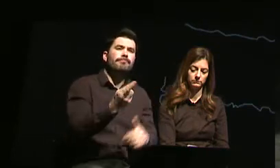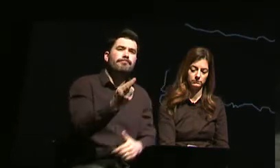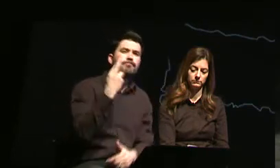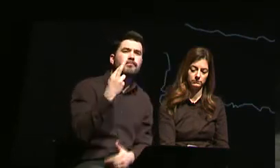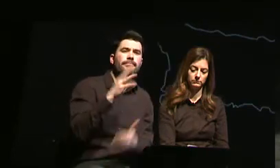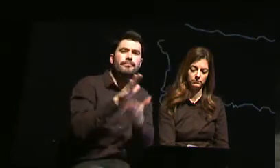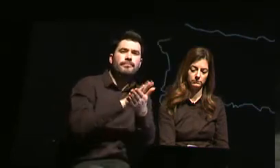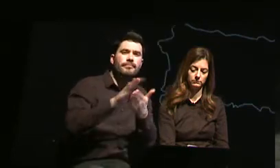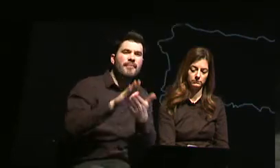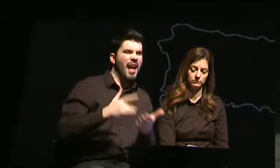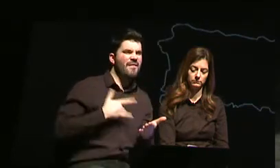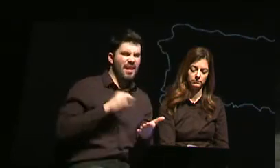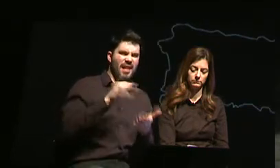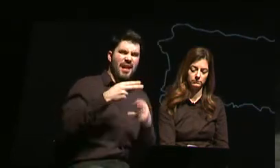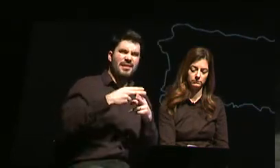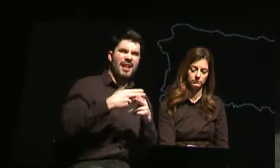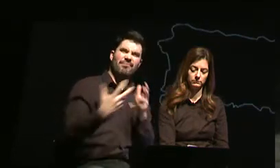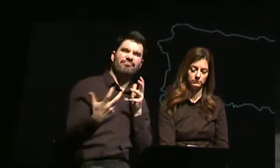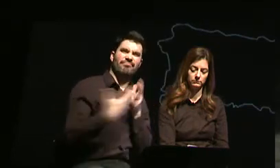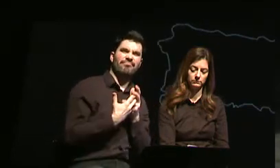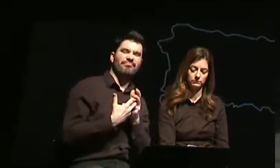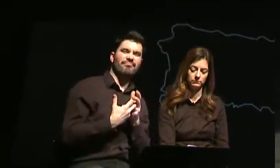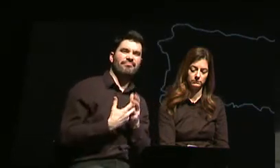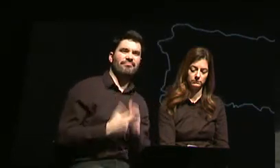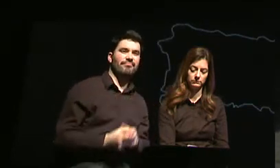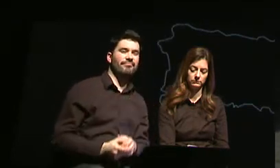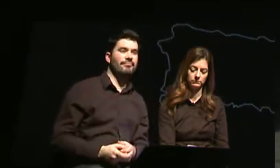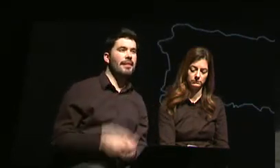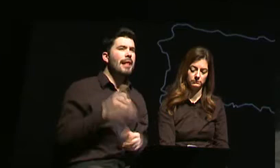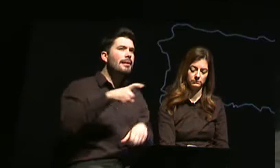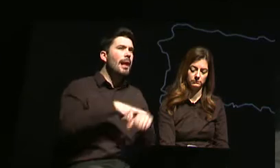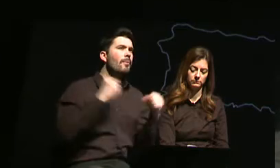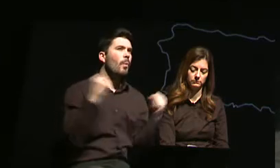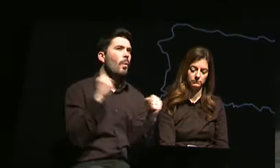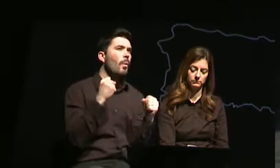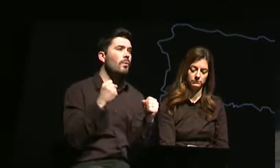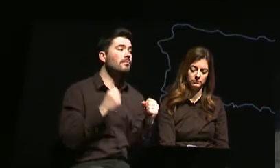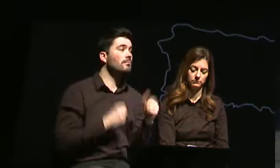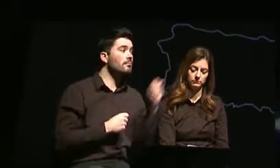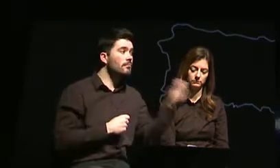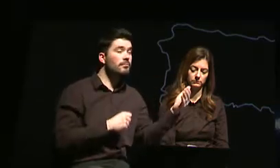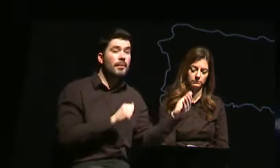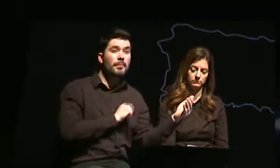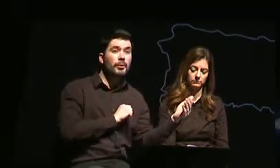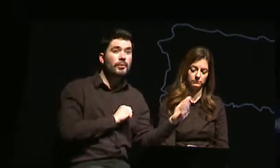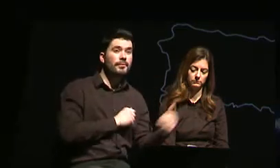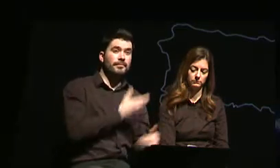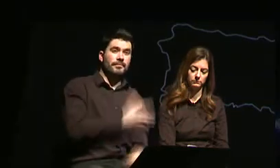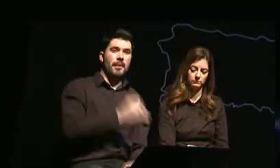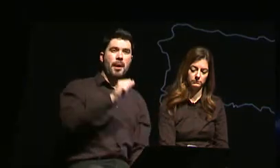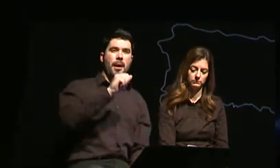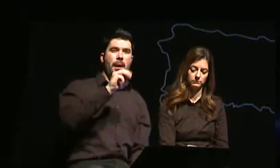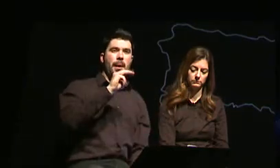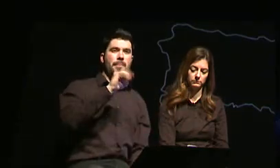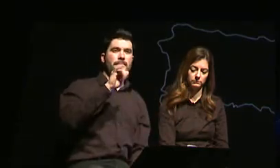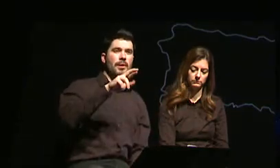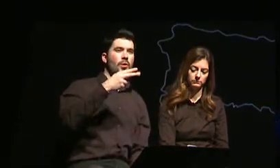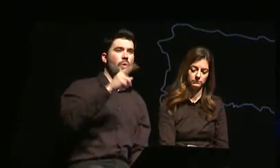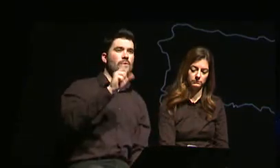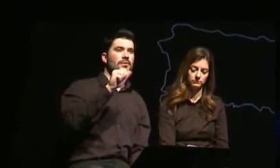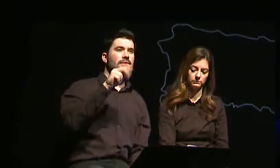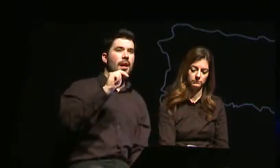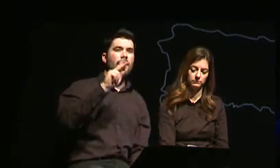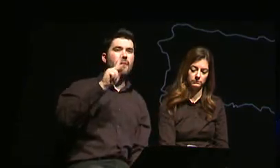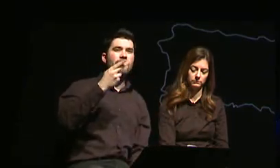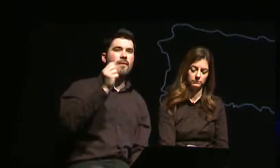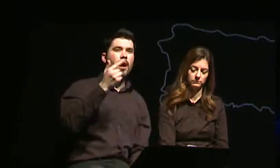kindness, which is a pretty fitting name for me. It was winter. Amir? My name is Amir Hossam Kafaji. I was born